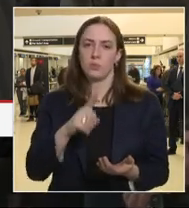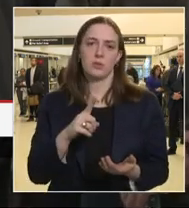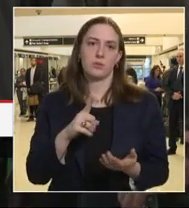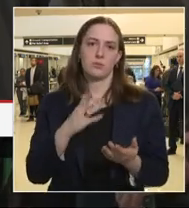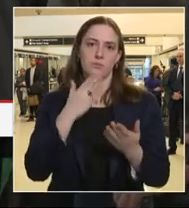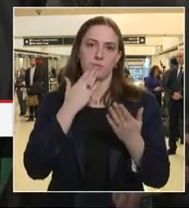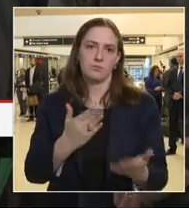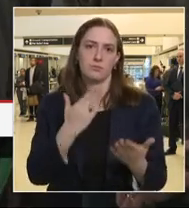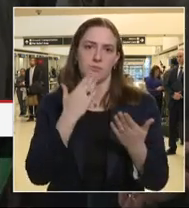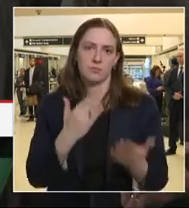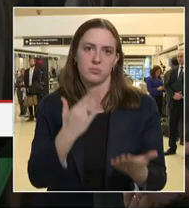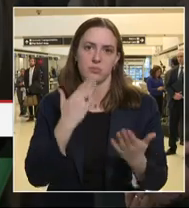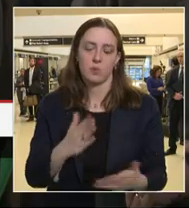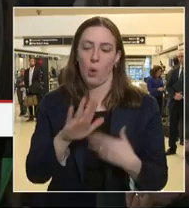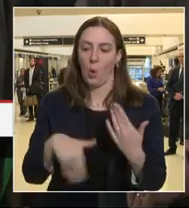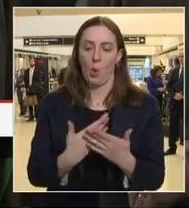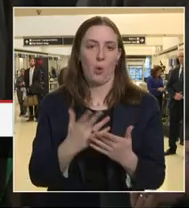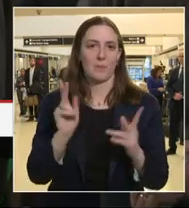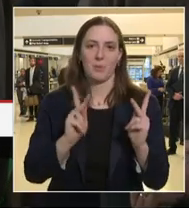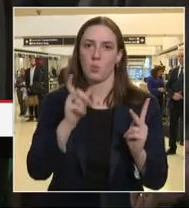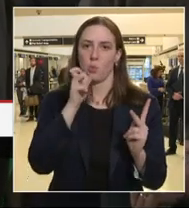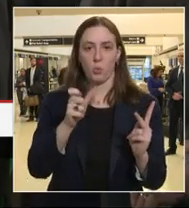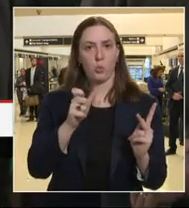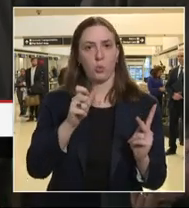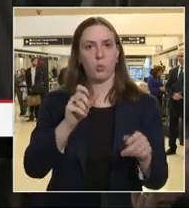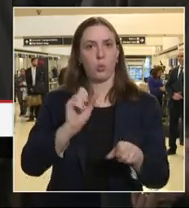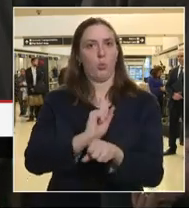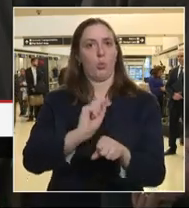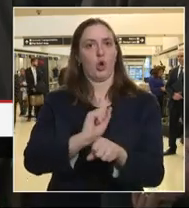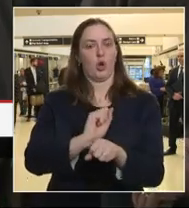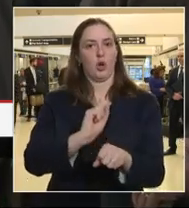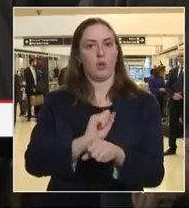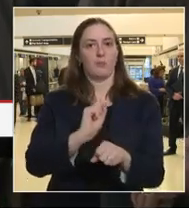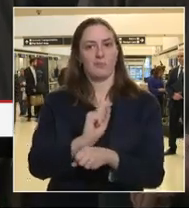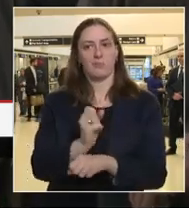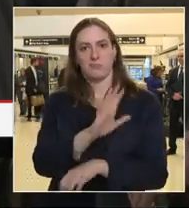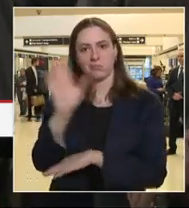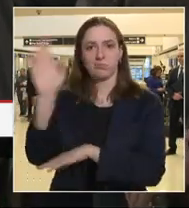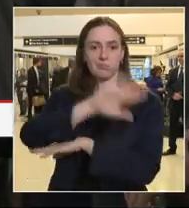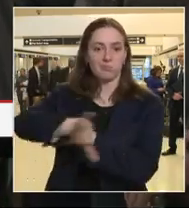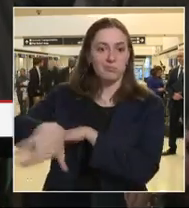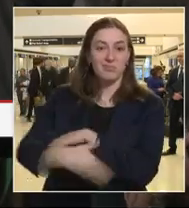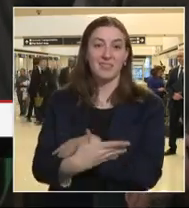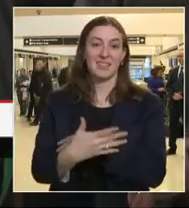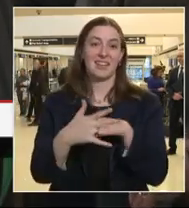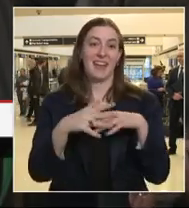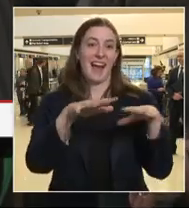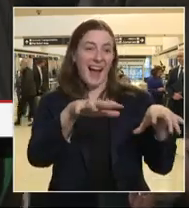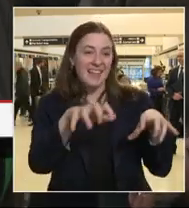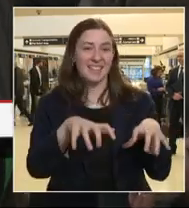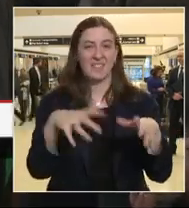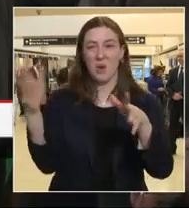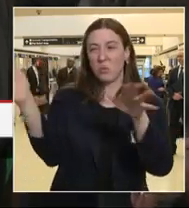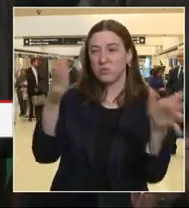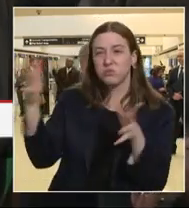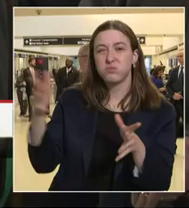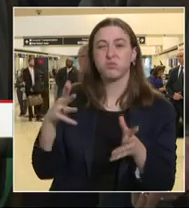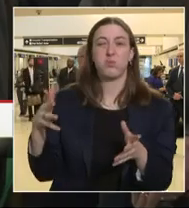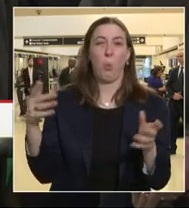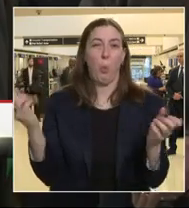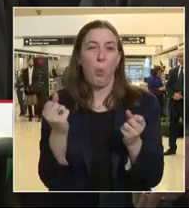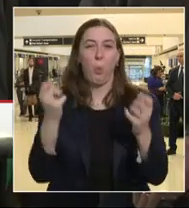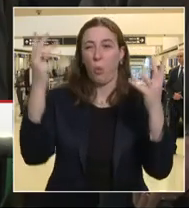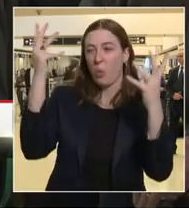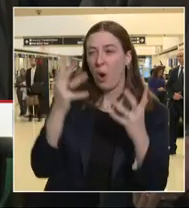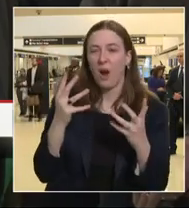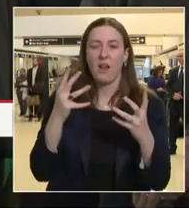lives last night on a moment's notice and spent the whole night on the river in the ice and the wind, serving us. And then finally,